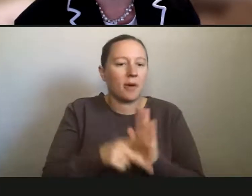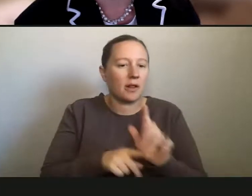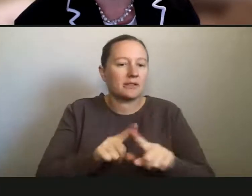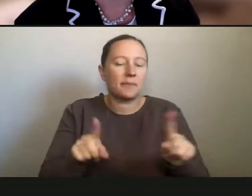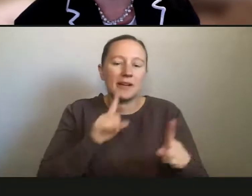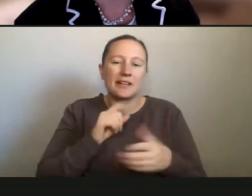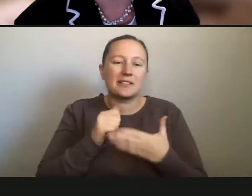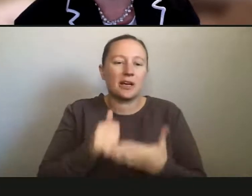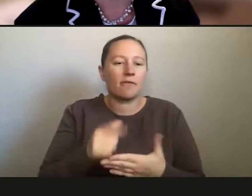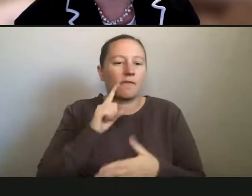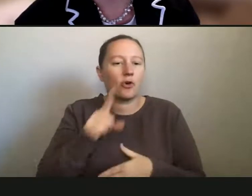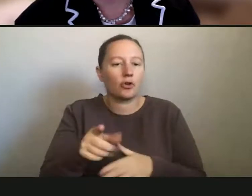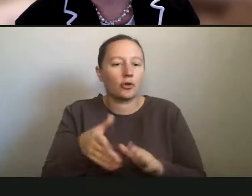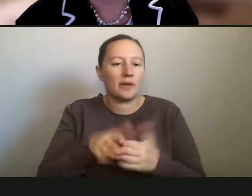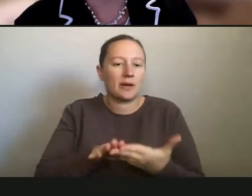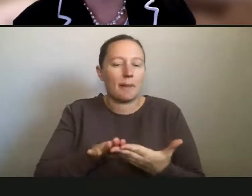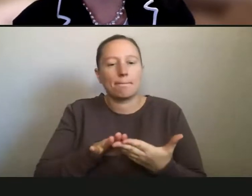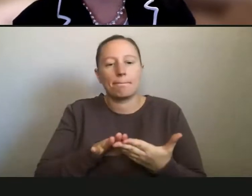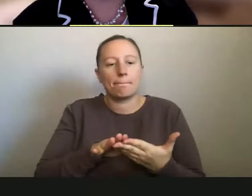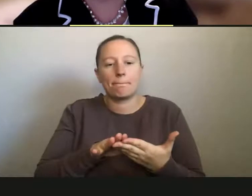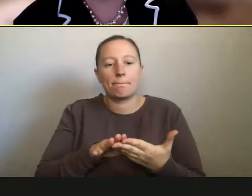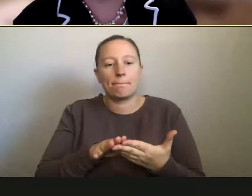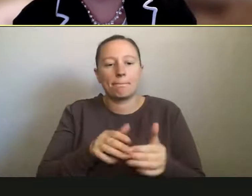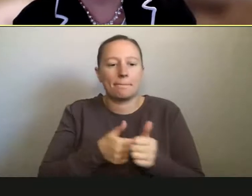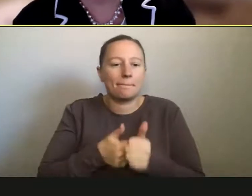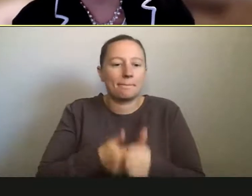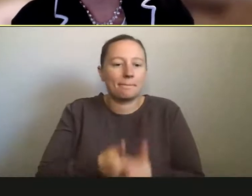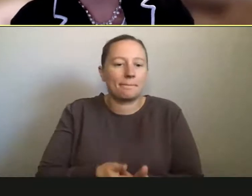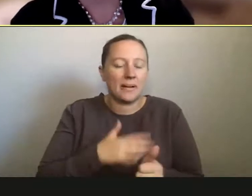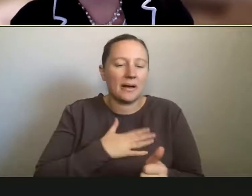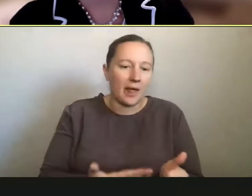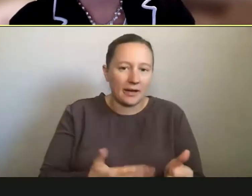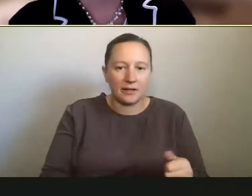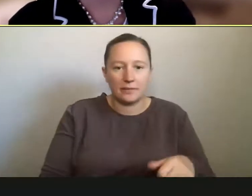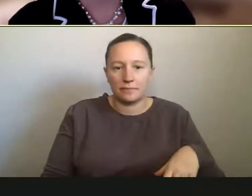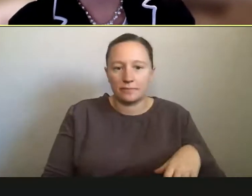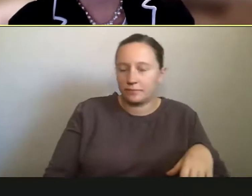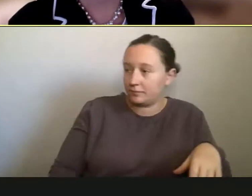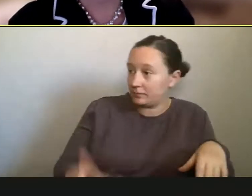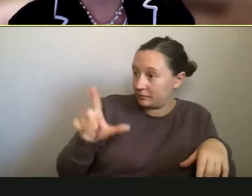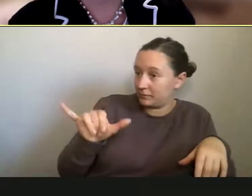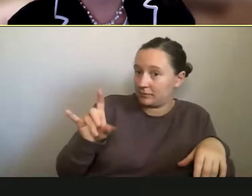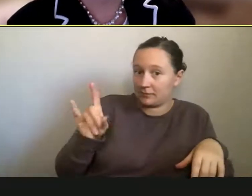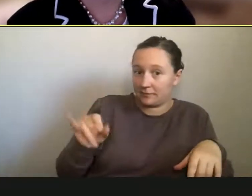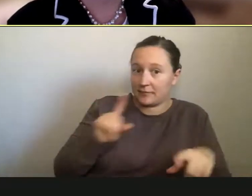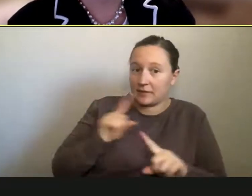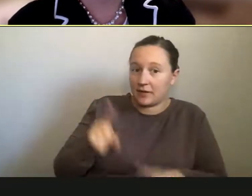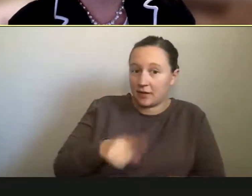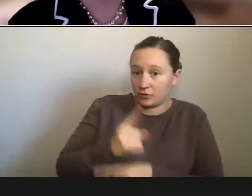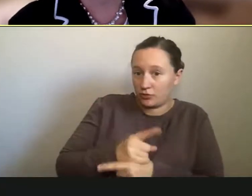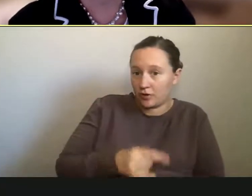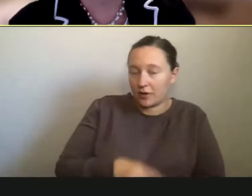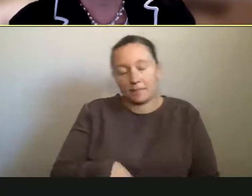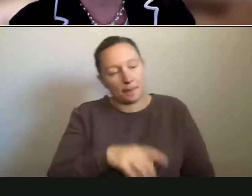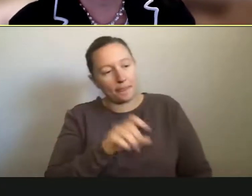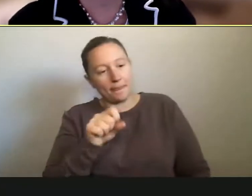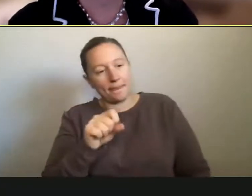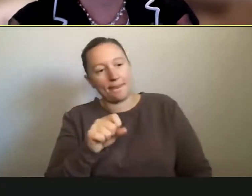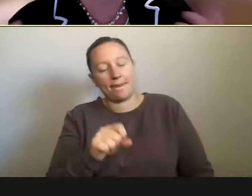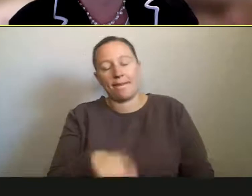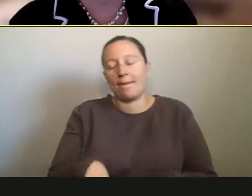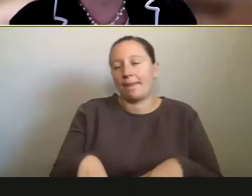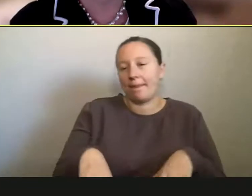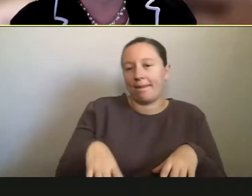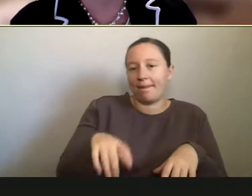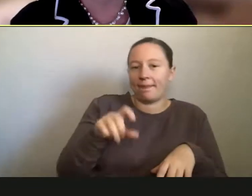it. So Lindy, did I feel that okay? So, Yeah, it's just a tool.